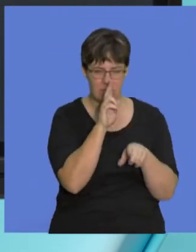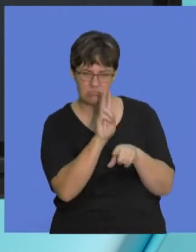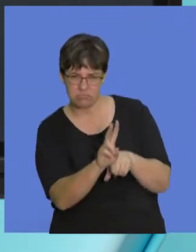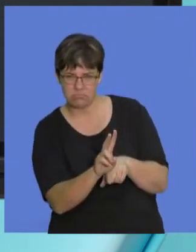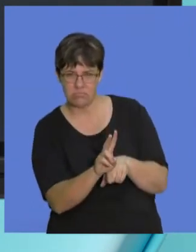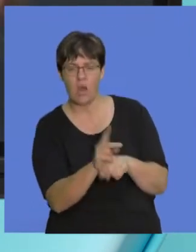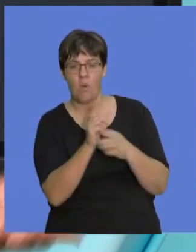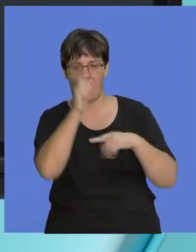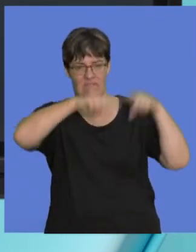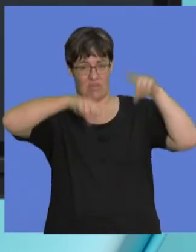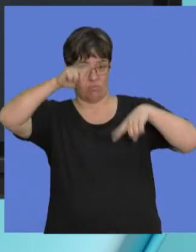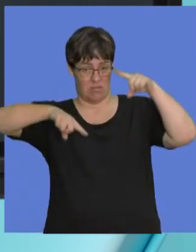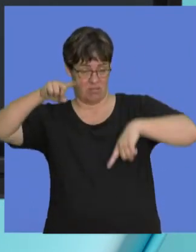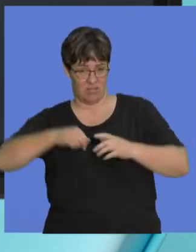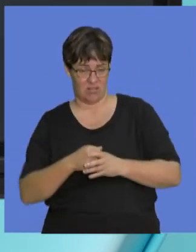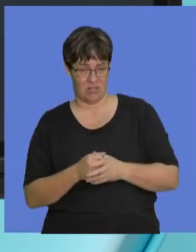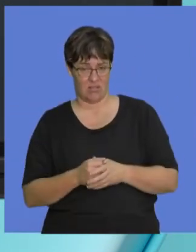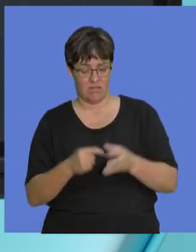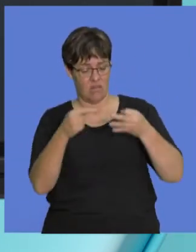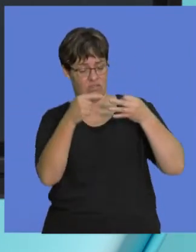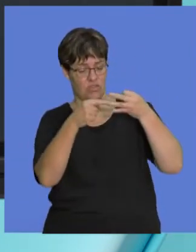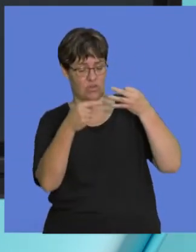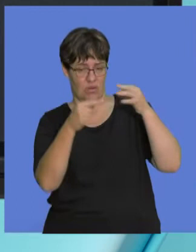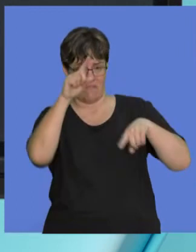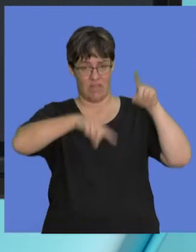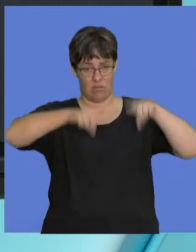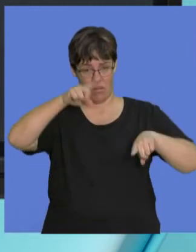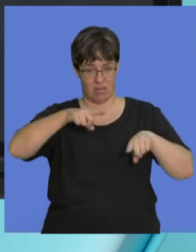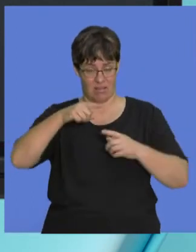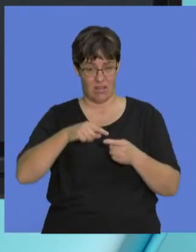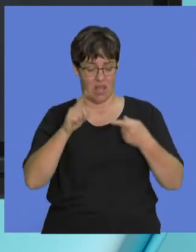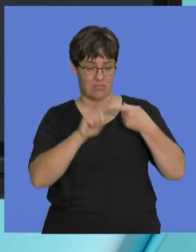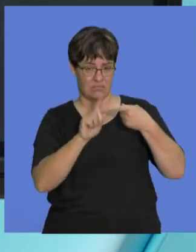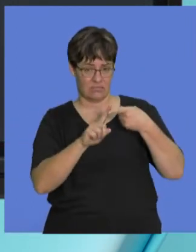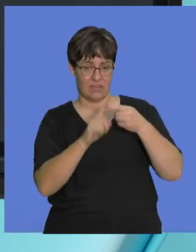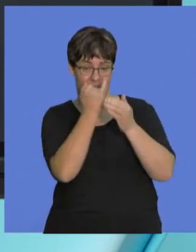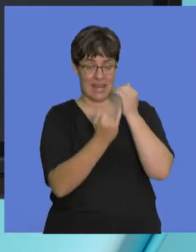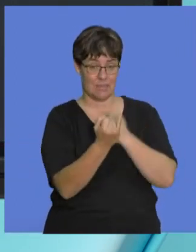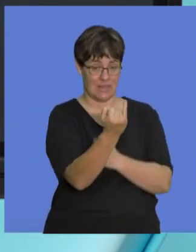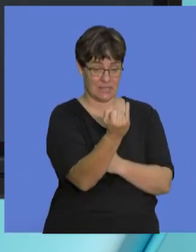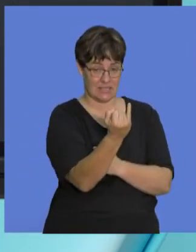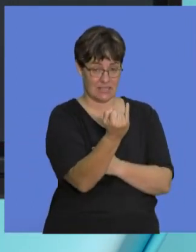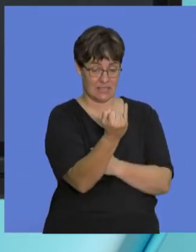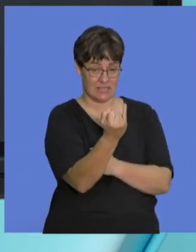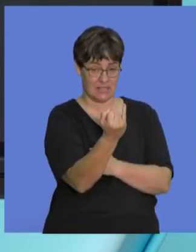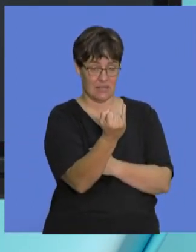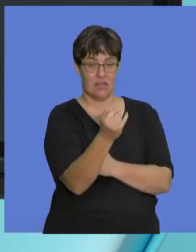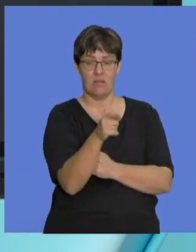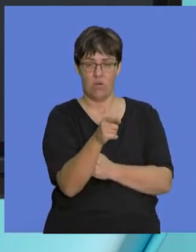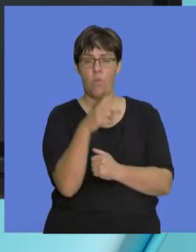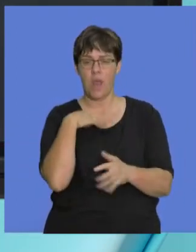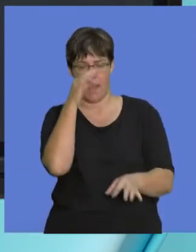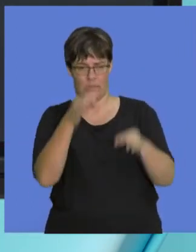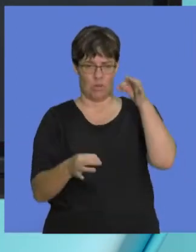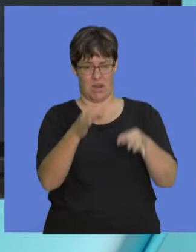we talk about variables, okay? We've got 3 types of variables, just as a reminder. We've got the independent, the variable that we